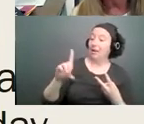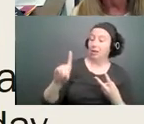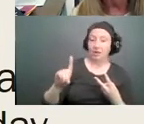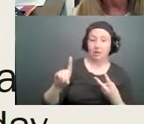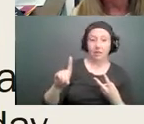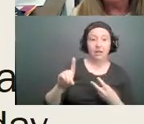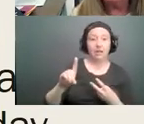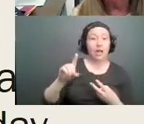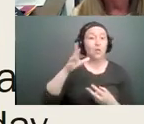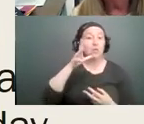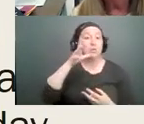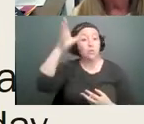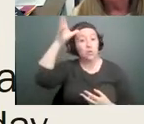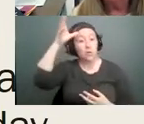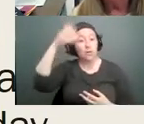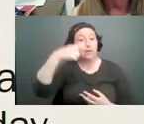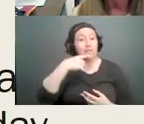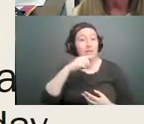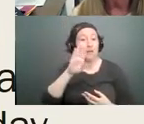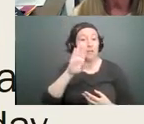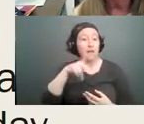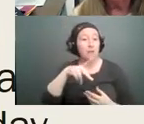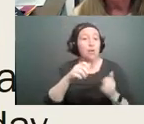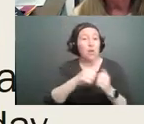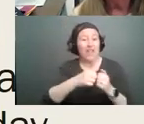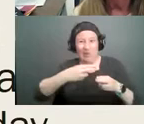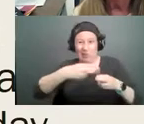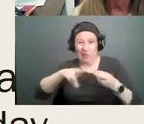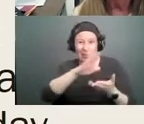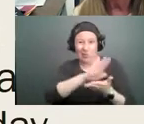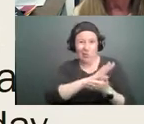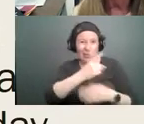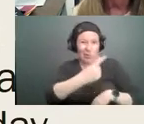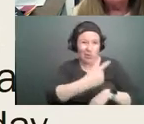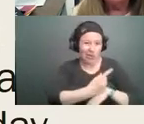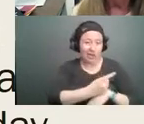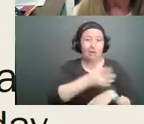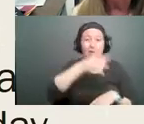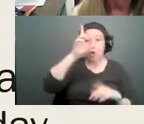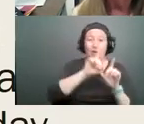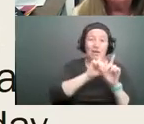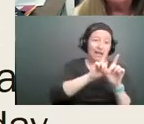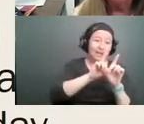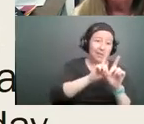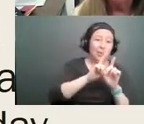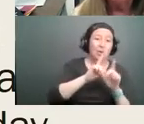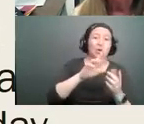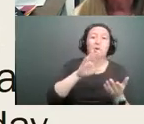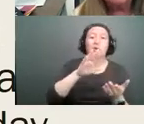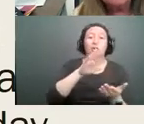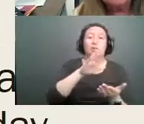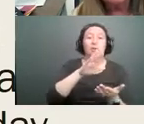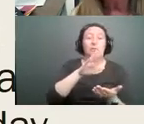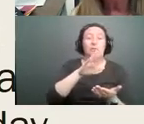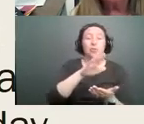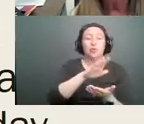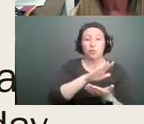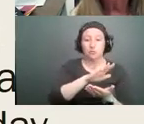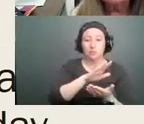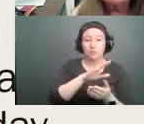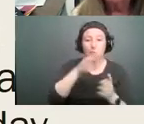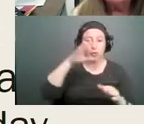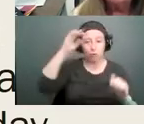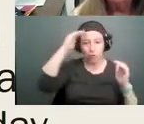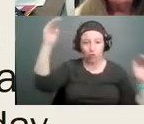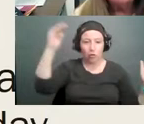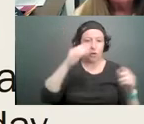shortened school day, parent escort, adult supervision, denied the student FAPE. School districts arguing